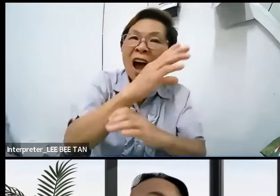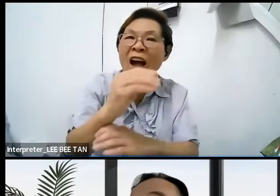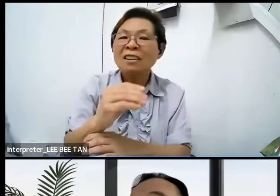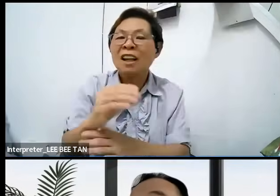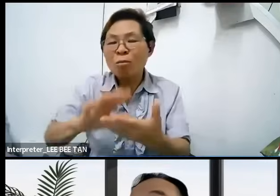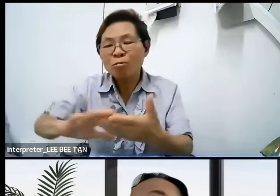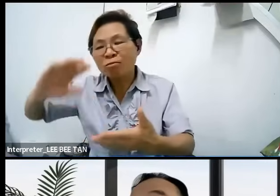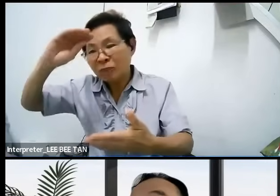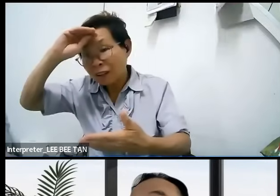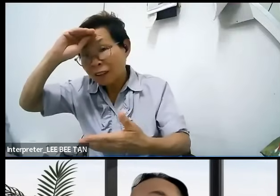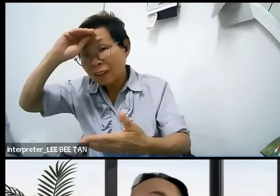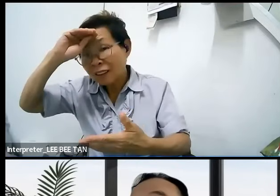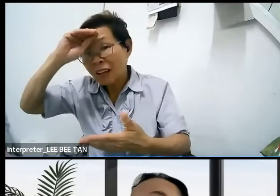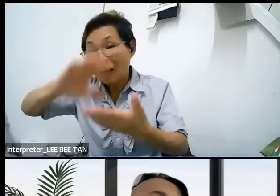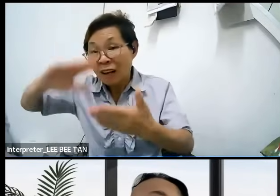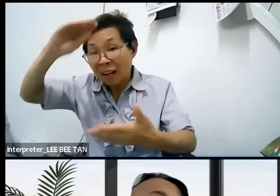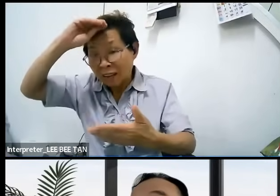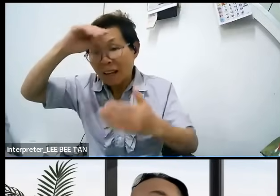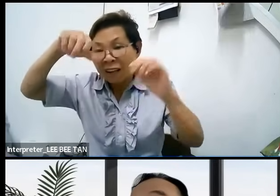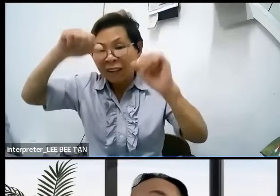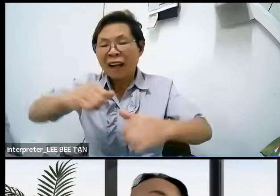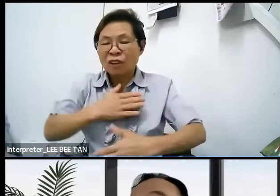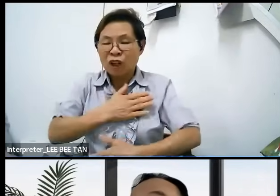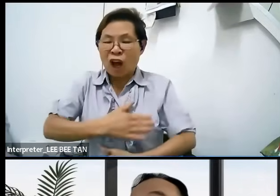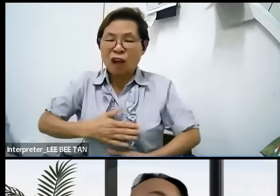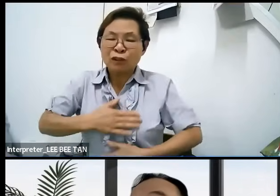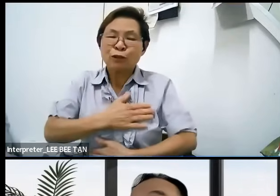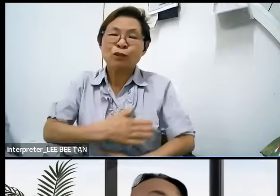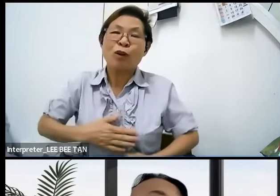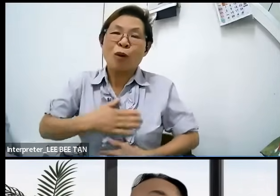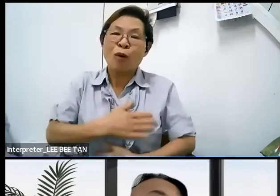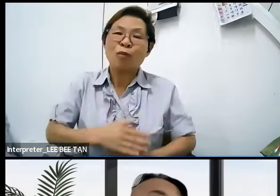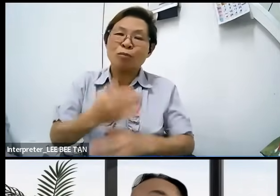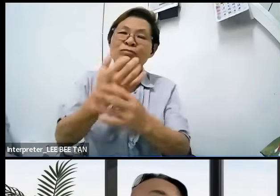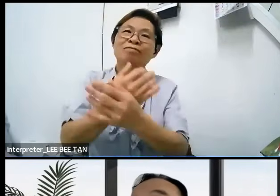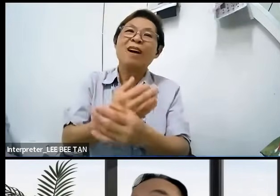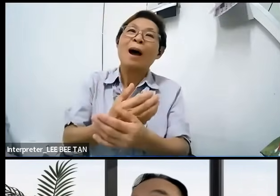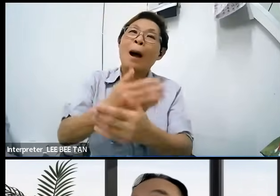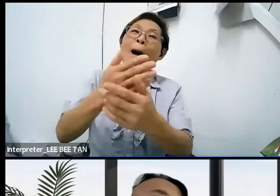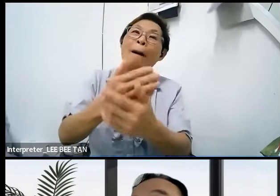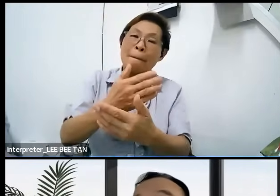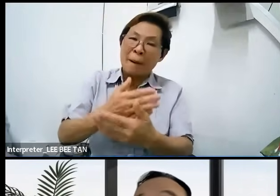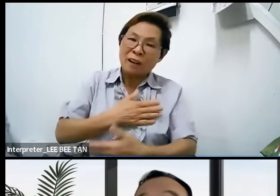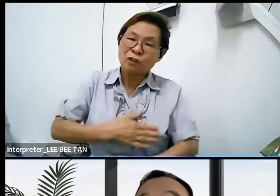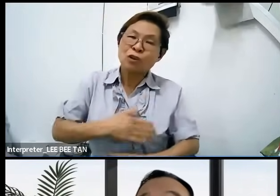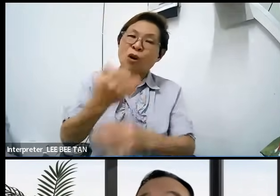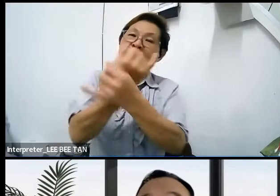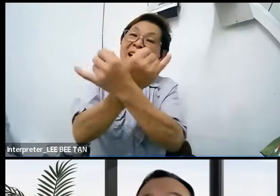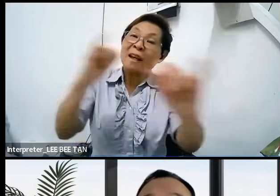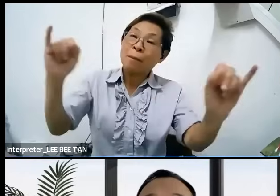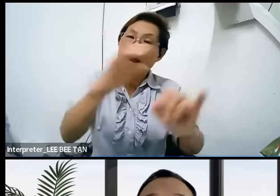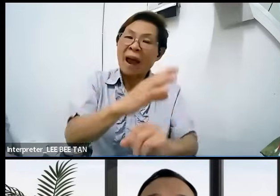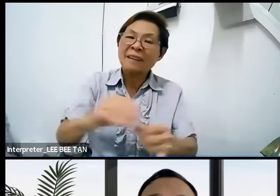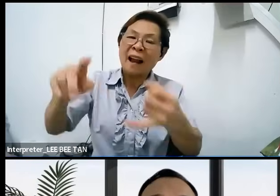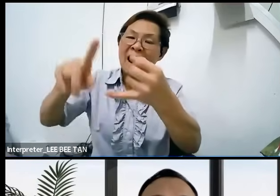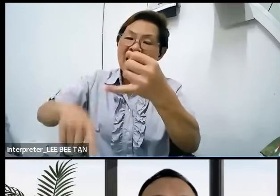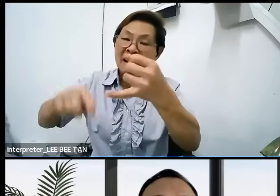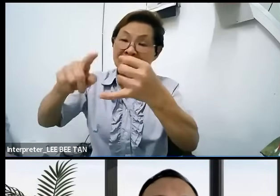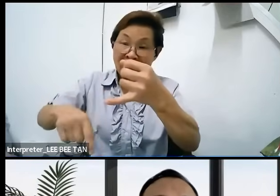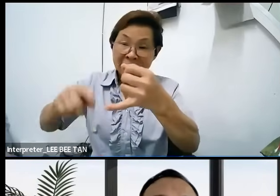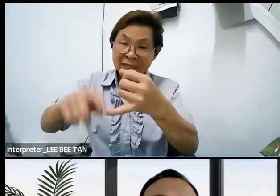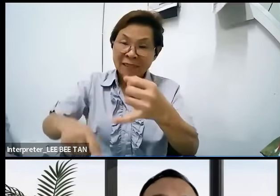their learning, so that they, you know, can enjoy greater independence. As well as, I think the last point is